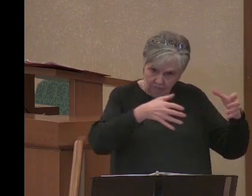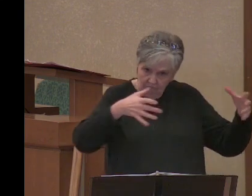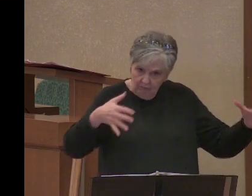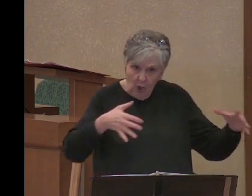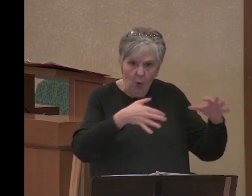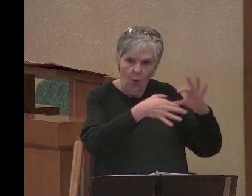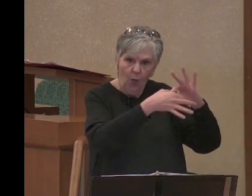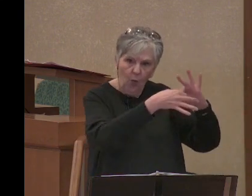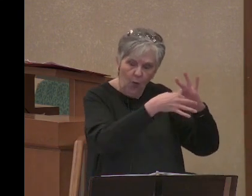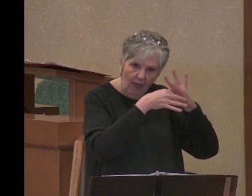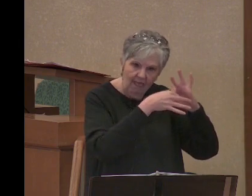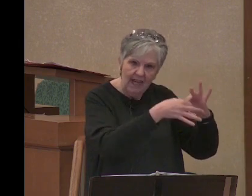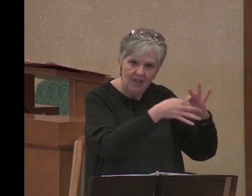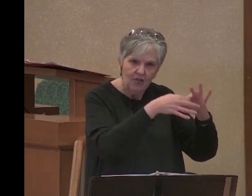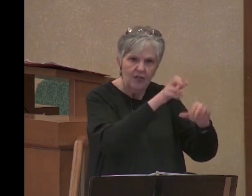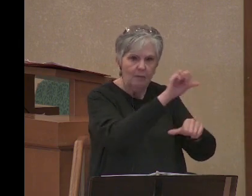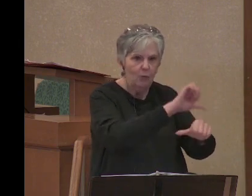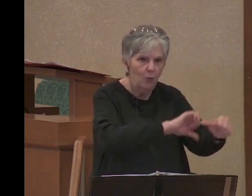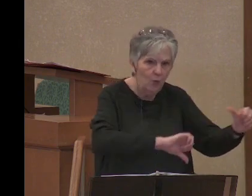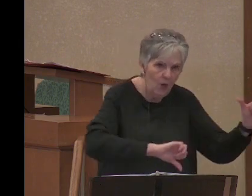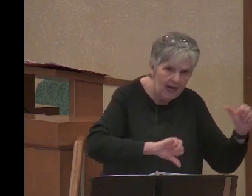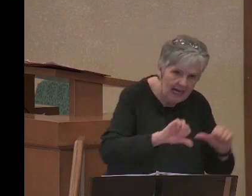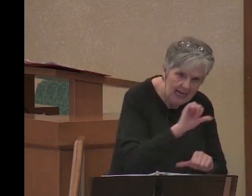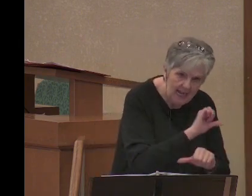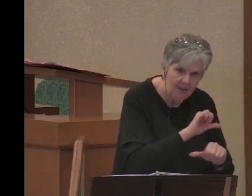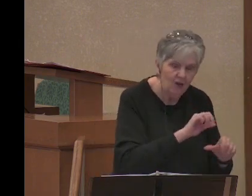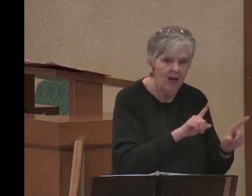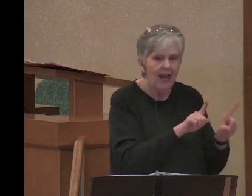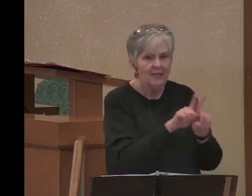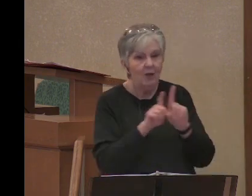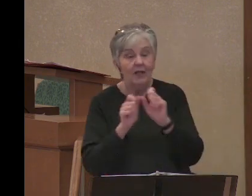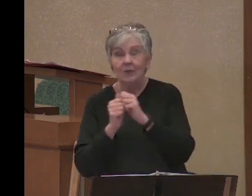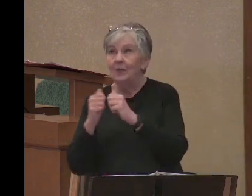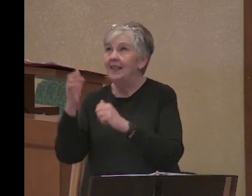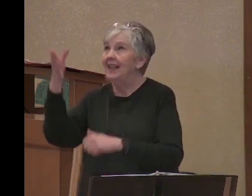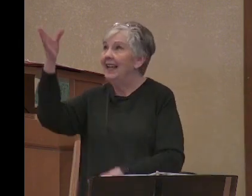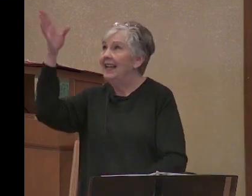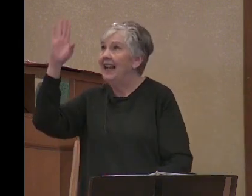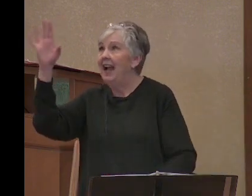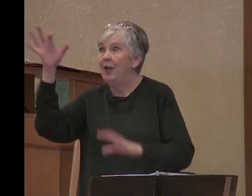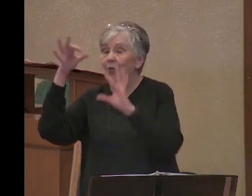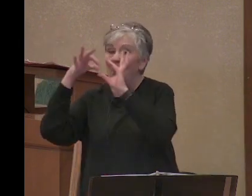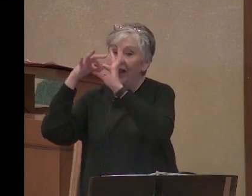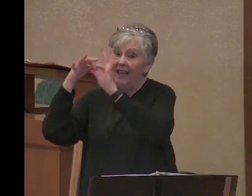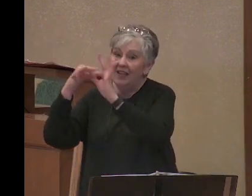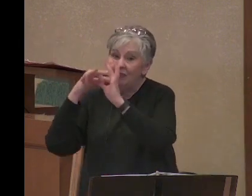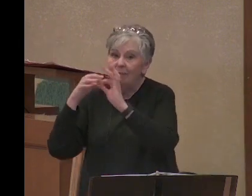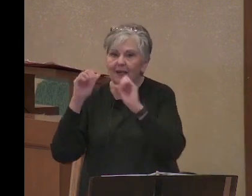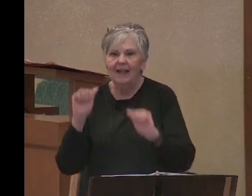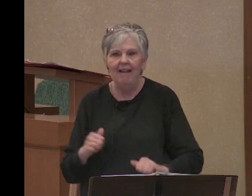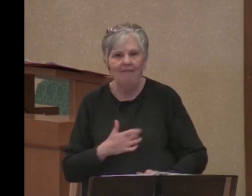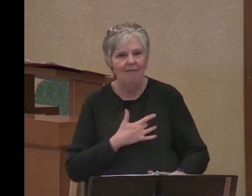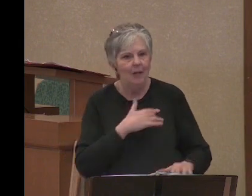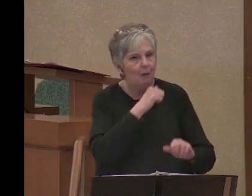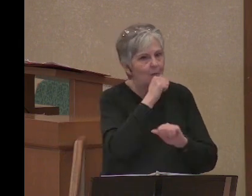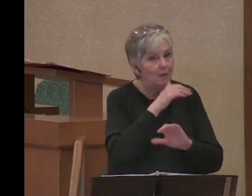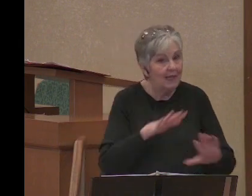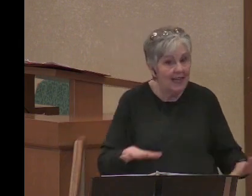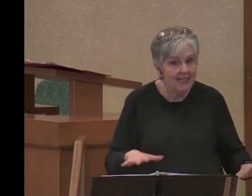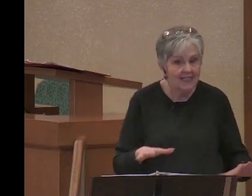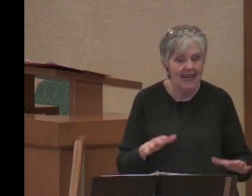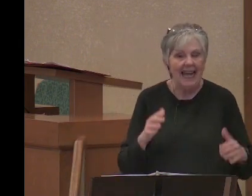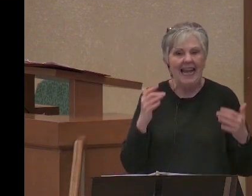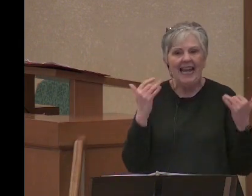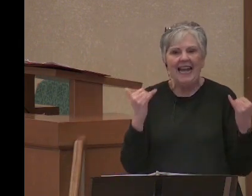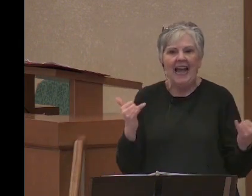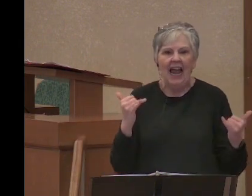relationships among one another as well as with God might be blessed. Now, fast